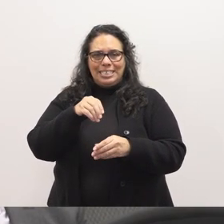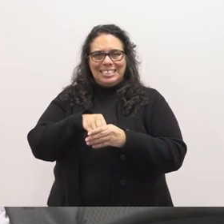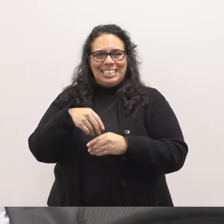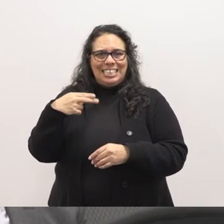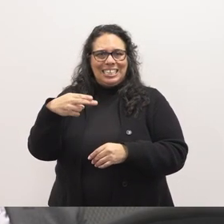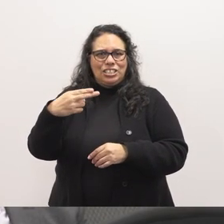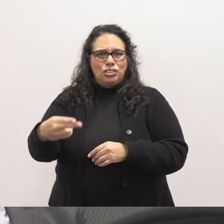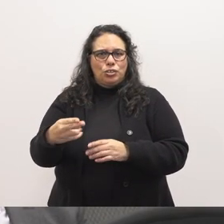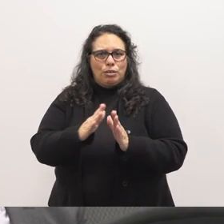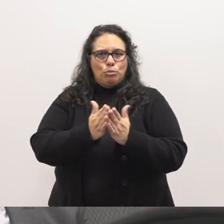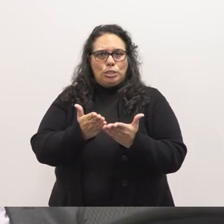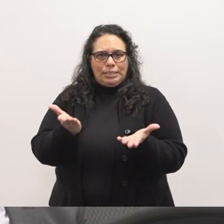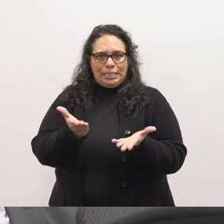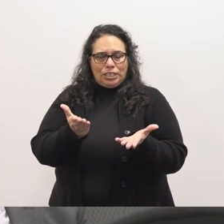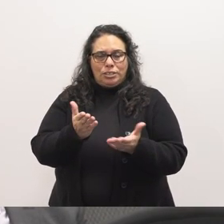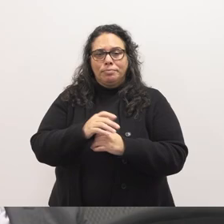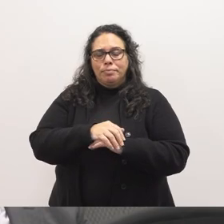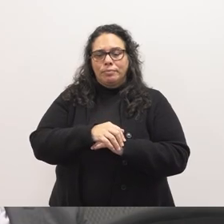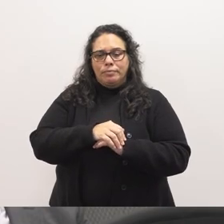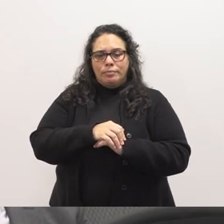in LBUSD.